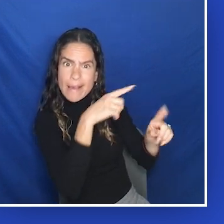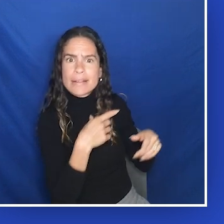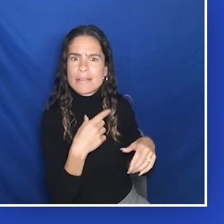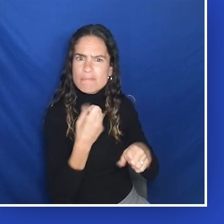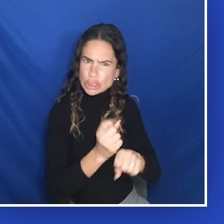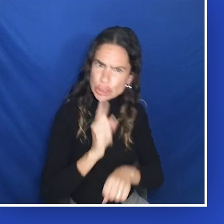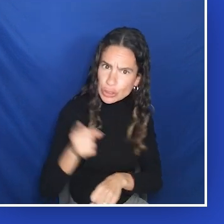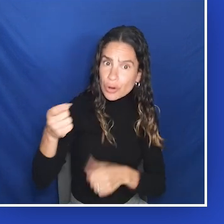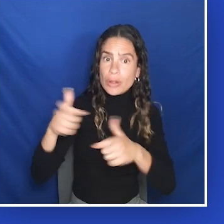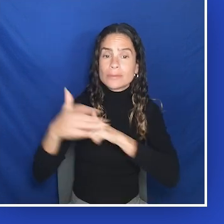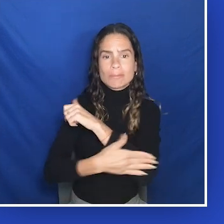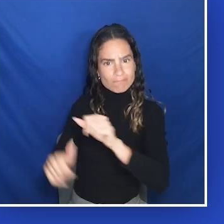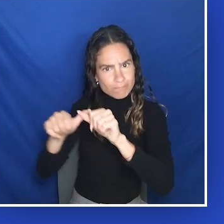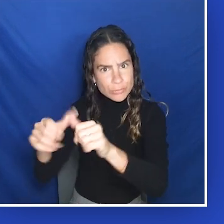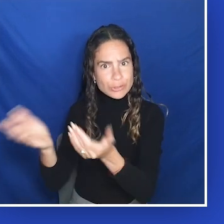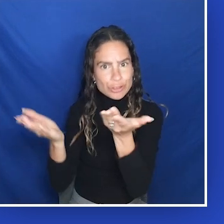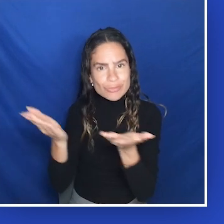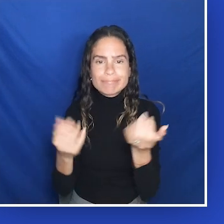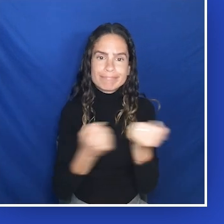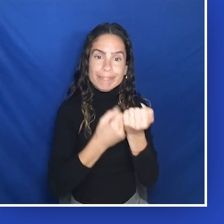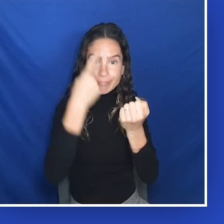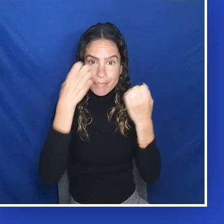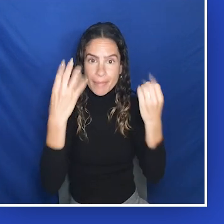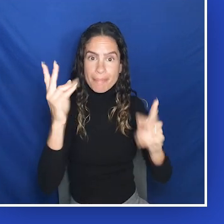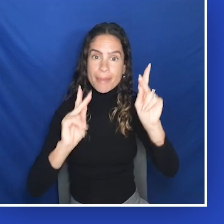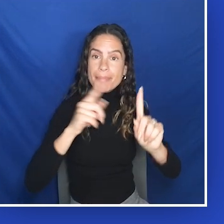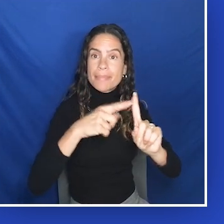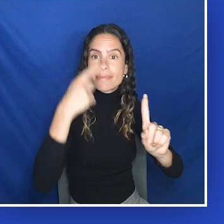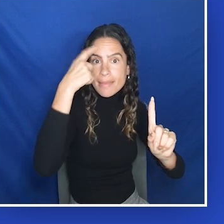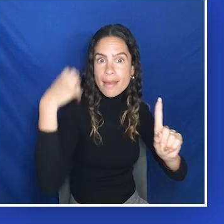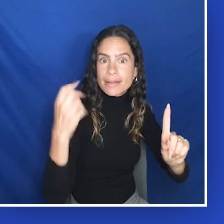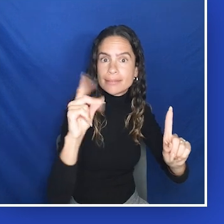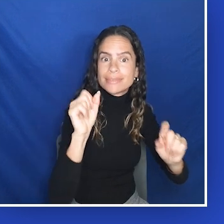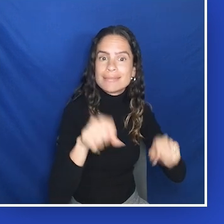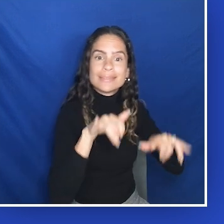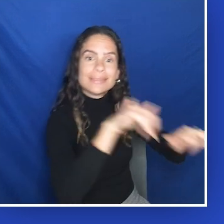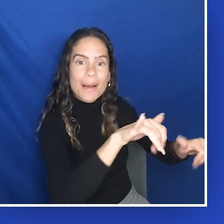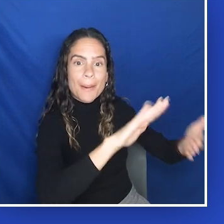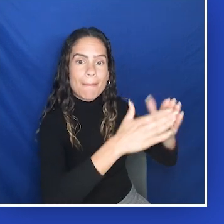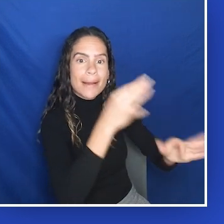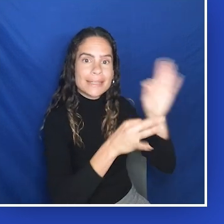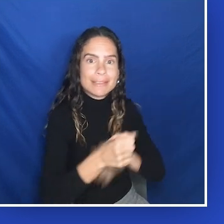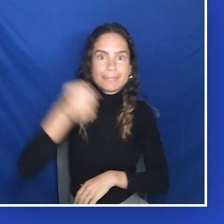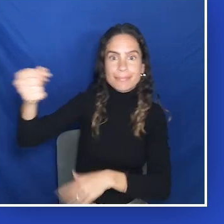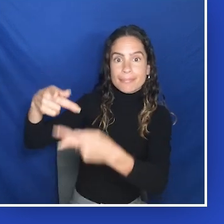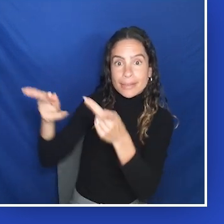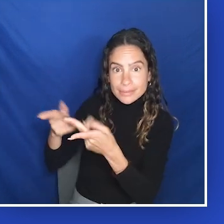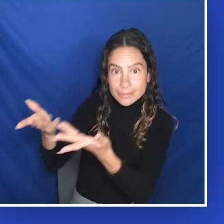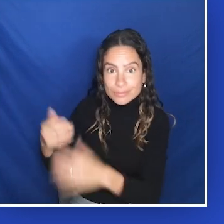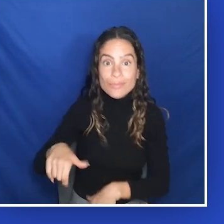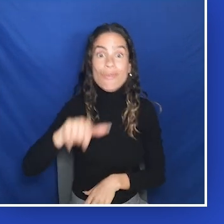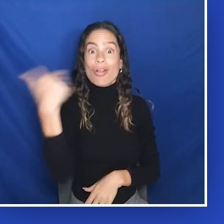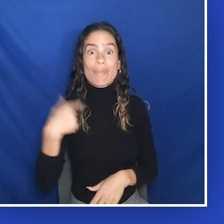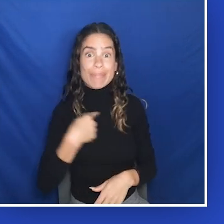able to make a large county keep services that help many people with mental health disabilities live in the community instead of institutions.